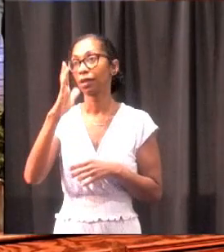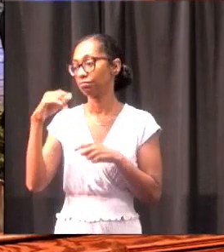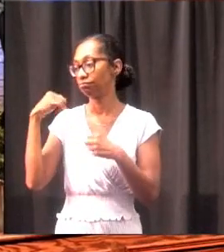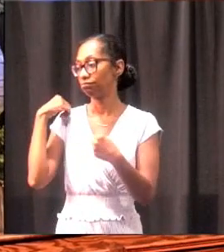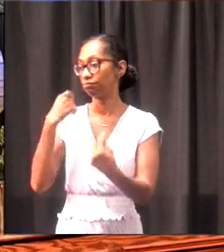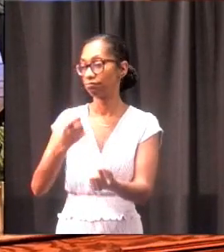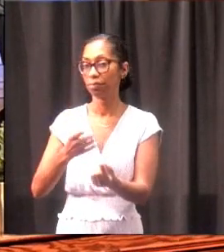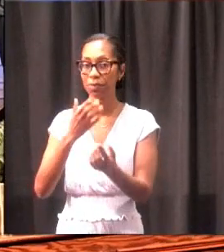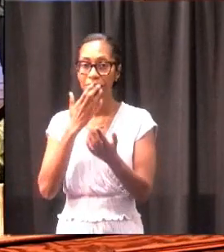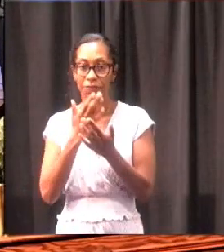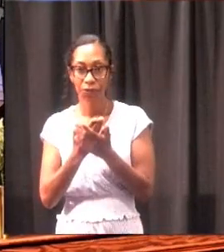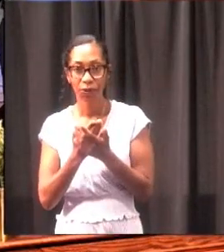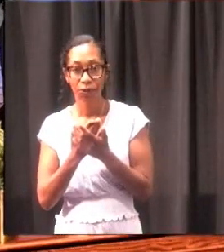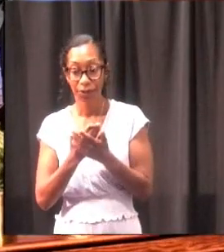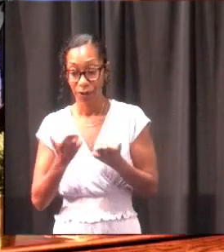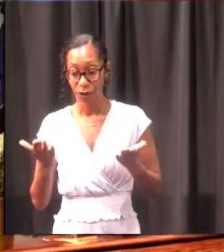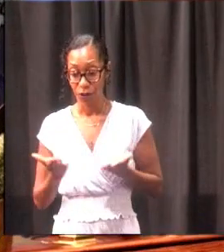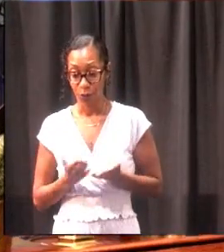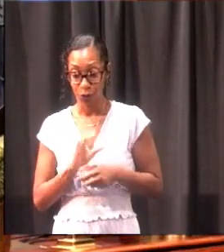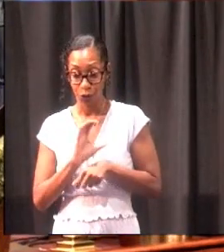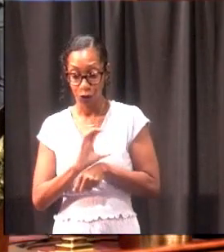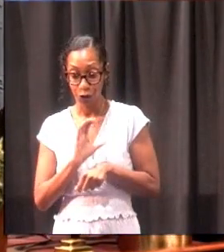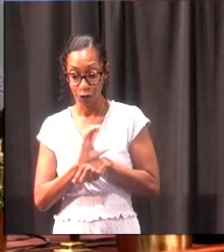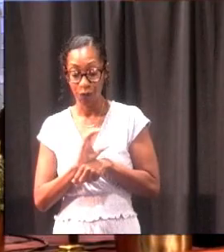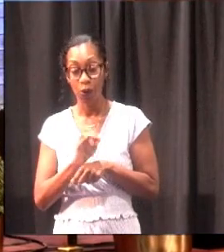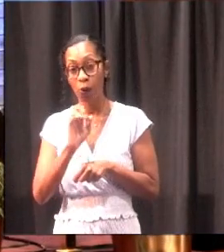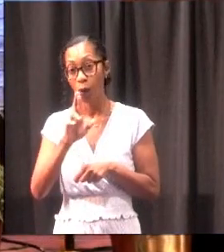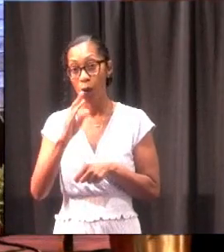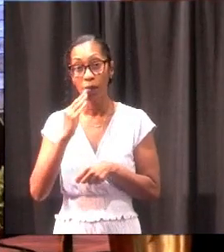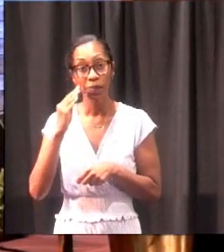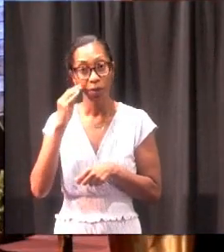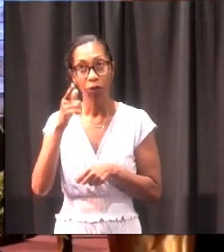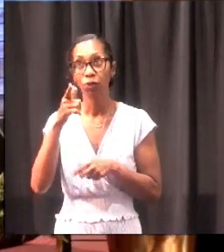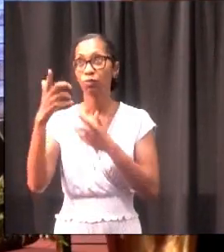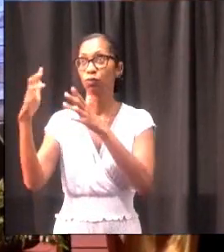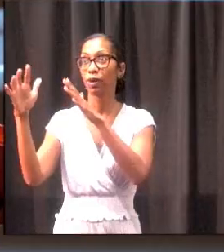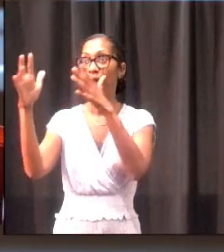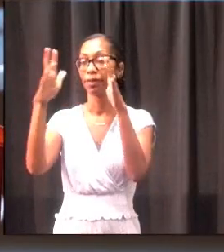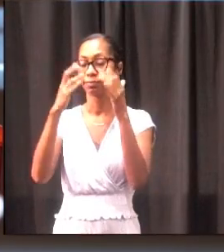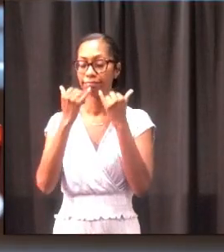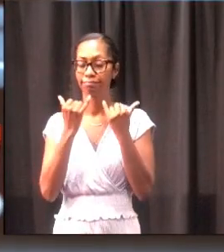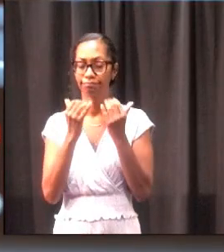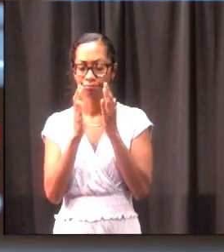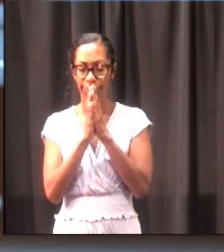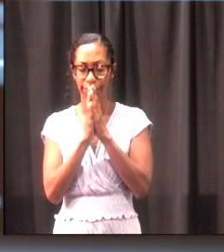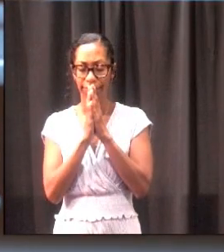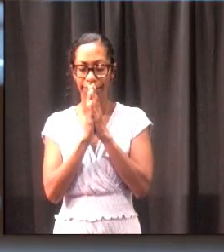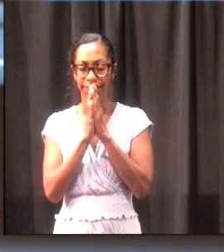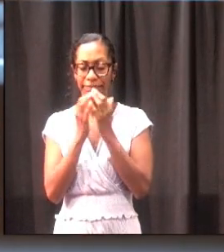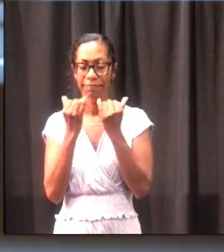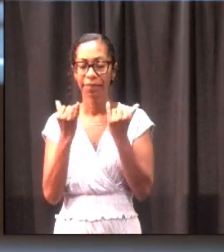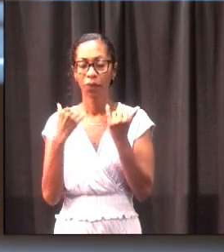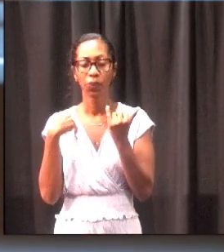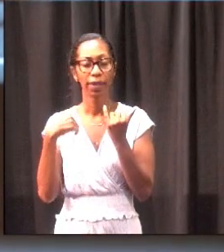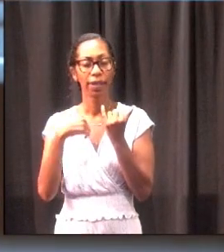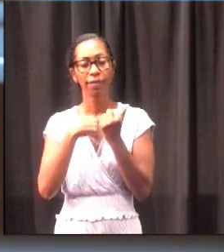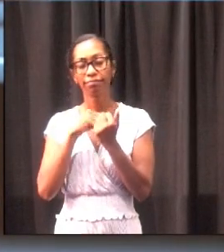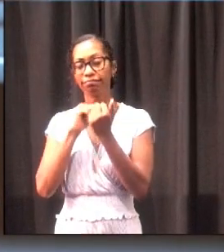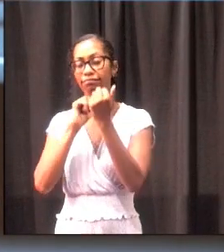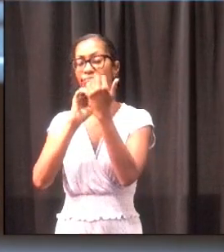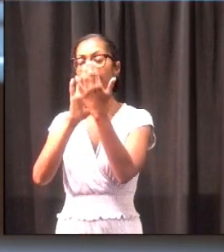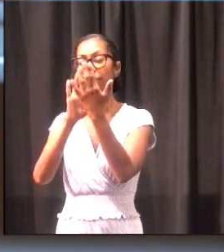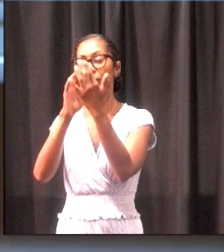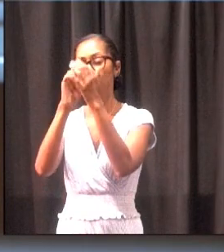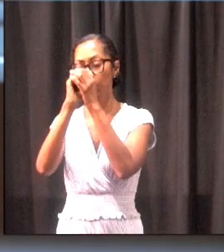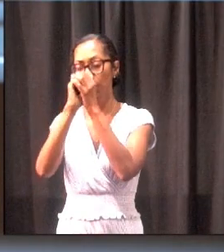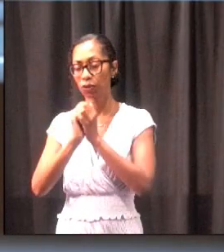glory that only belongs to him today. Father, in the name of Jesus, we come only at this time to worship you, to seek you,